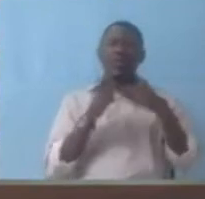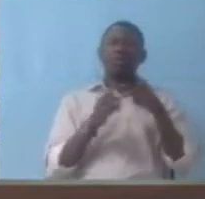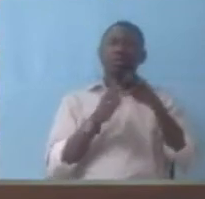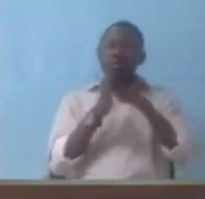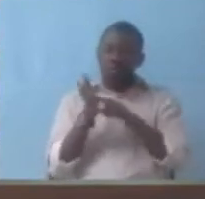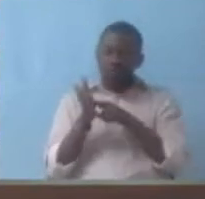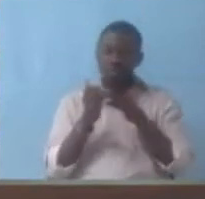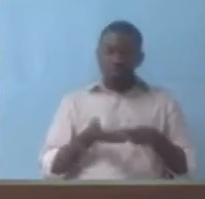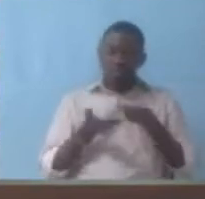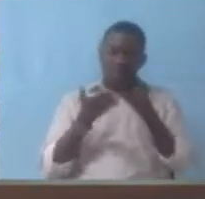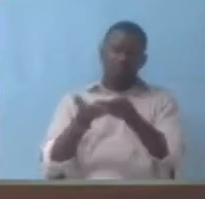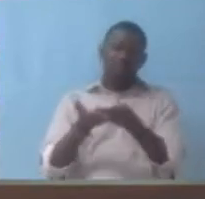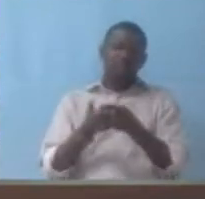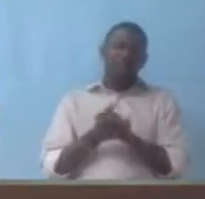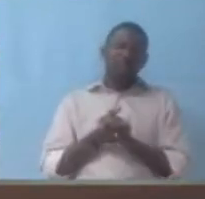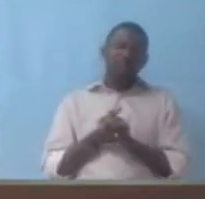place.